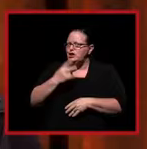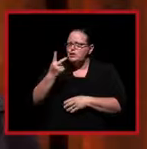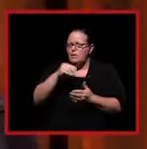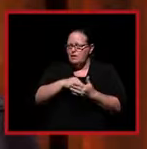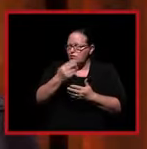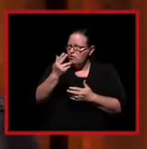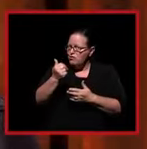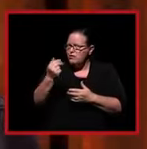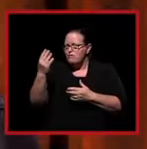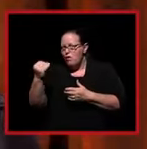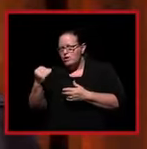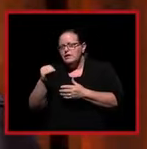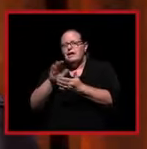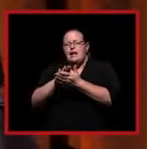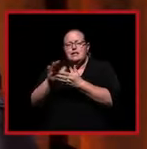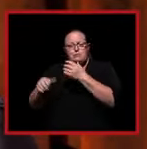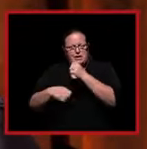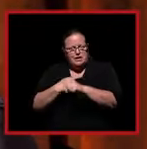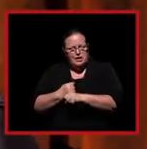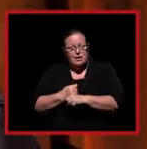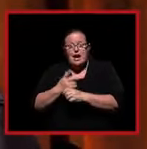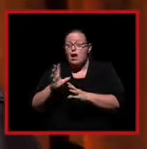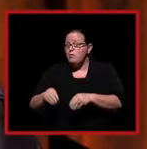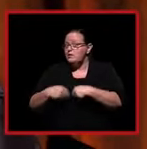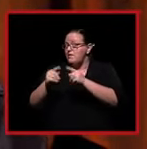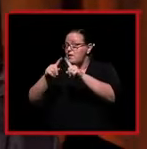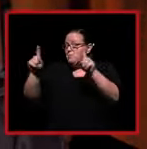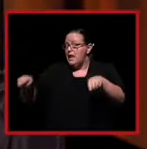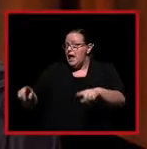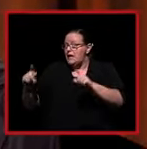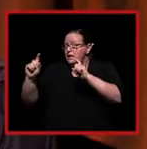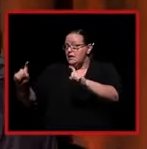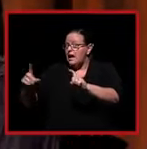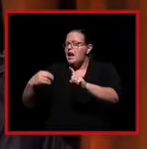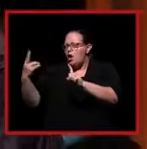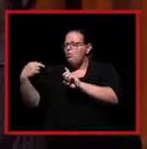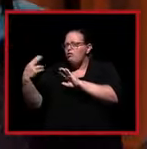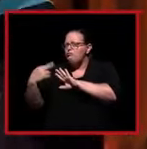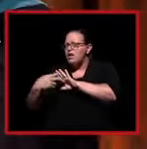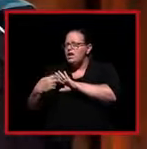2013-2014 academic year. And I'm going to hand him his plaque and then read it to you.